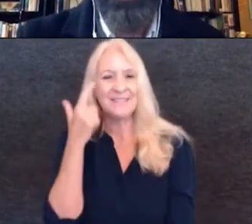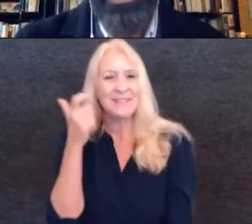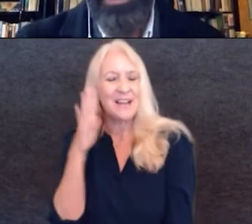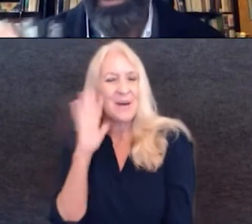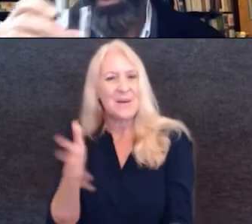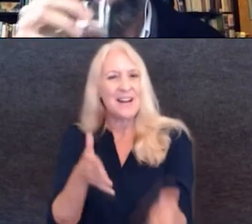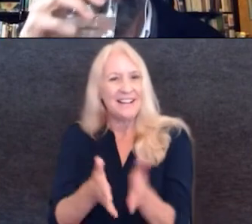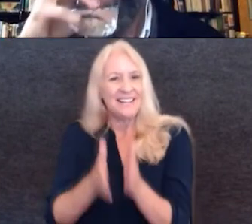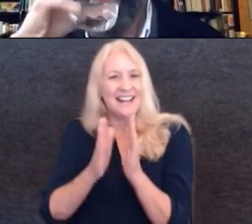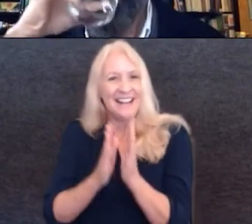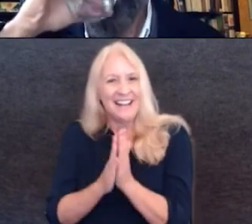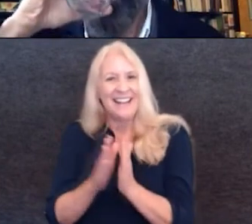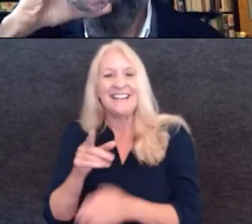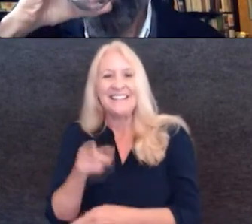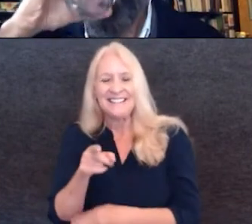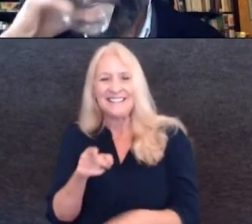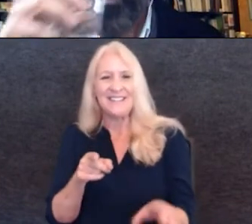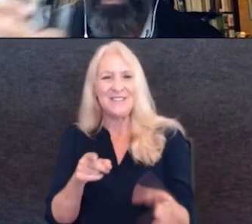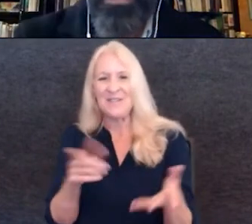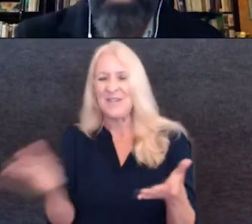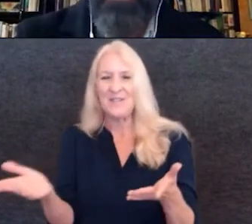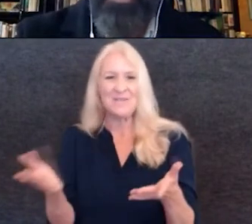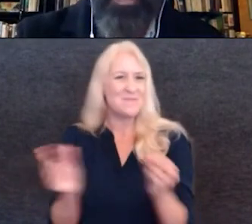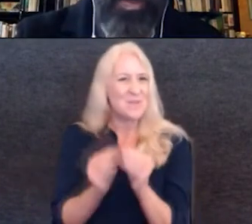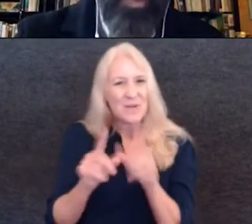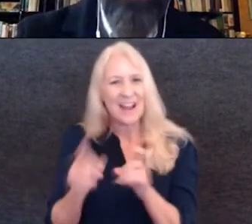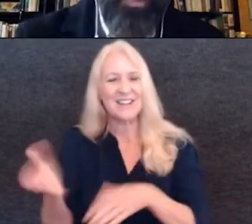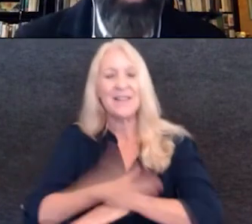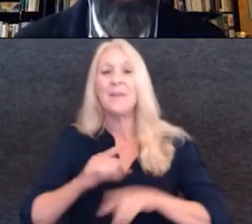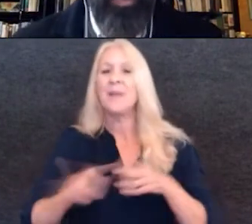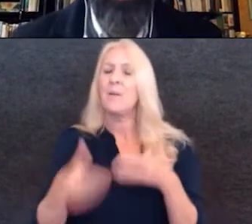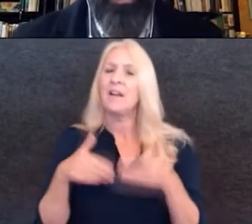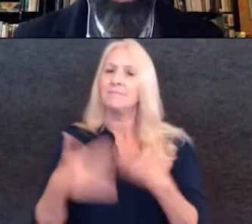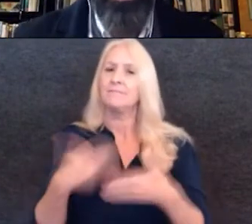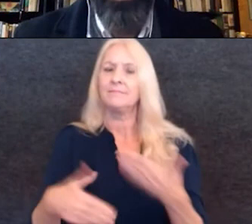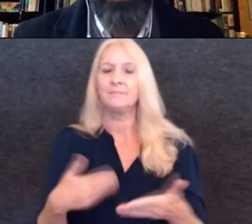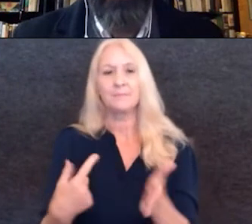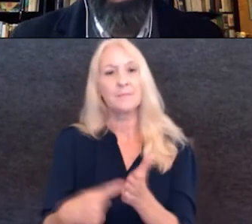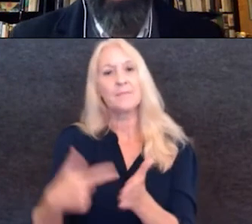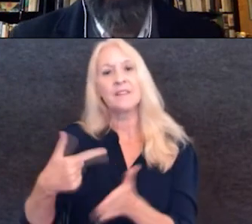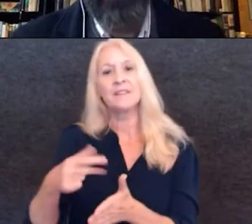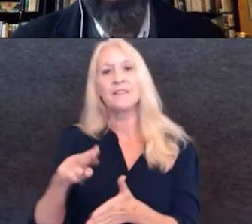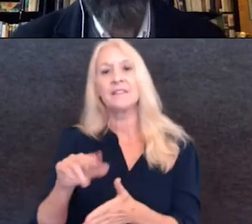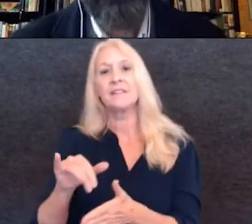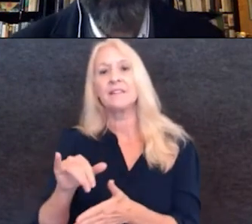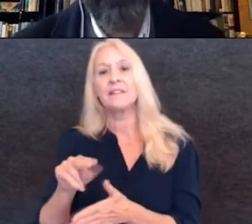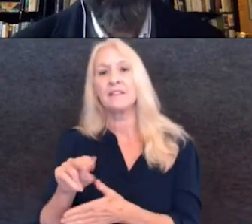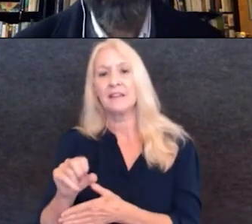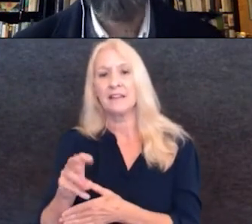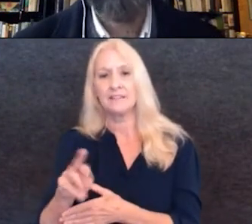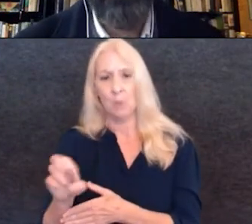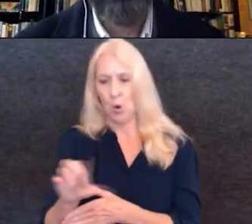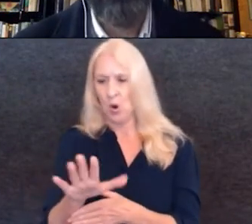talk to you like about that all day. But I want to fast forward. Let's get into Gensler. So you are a senior